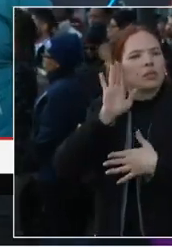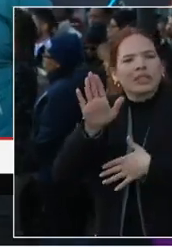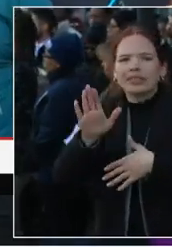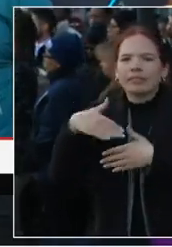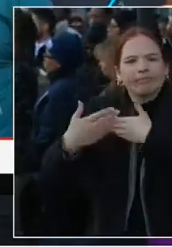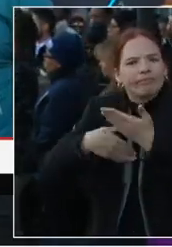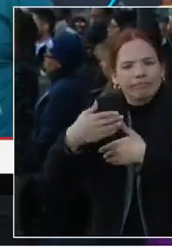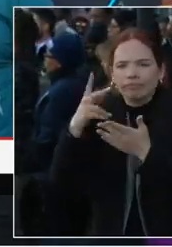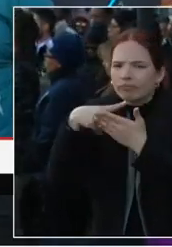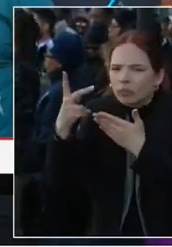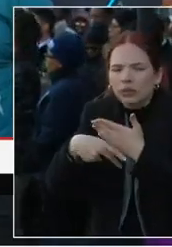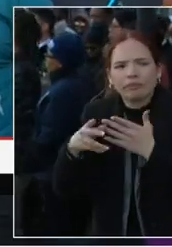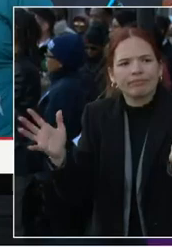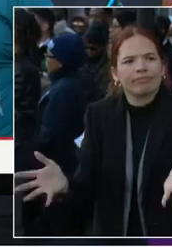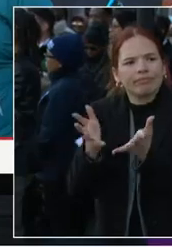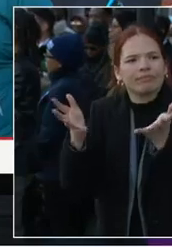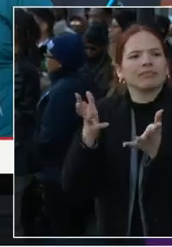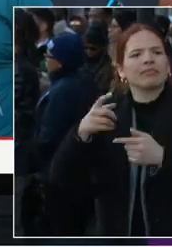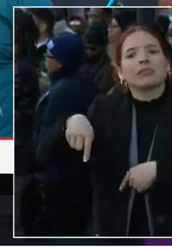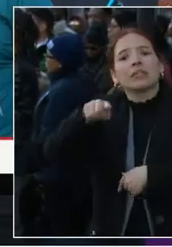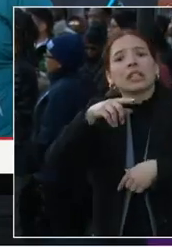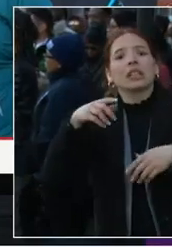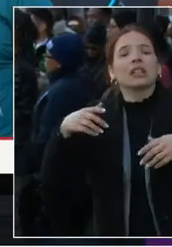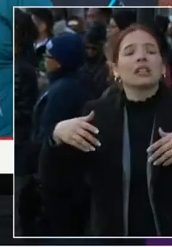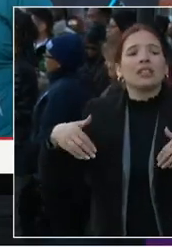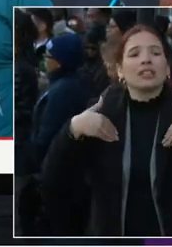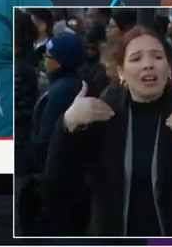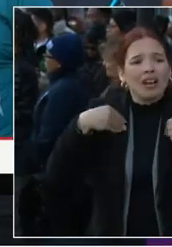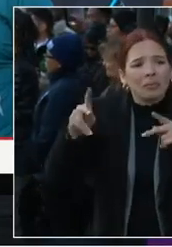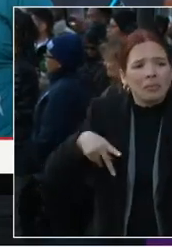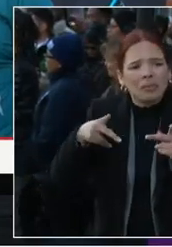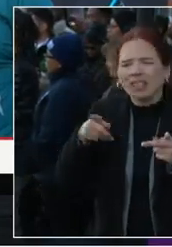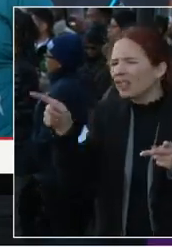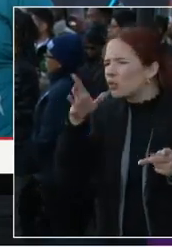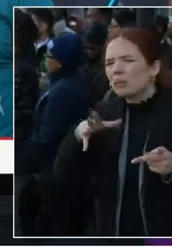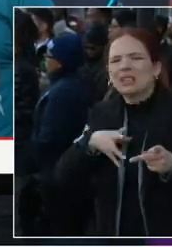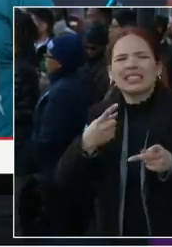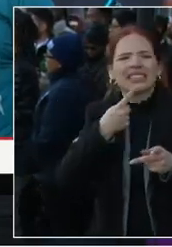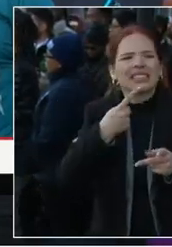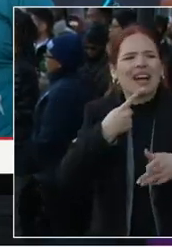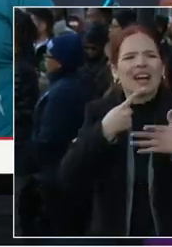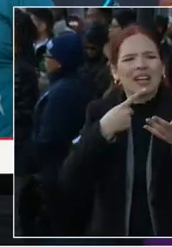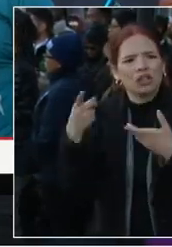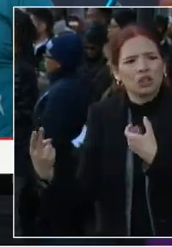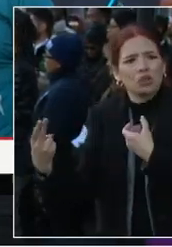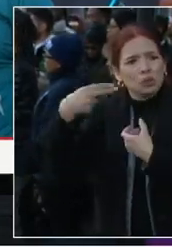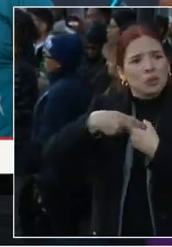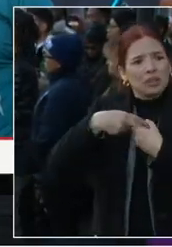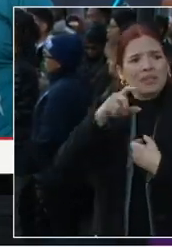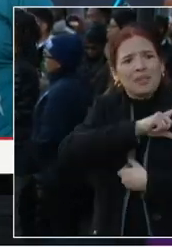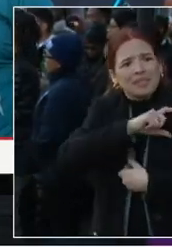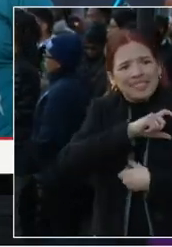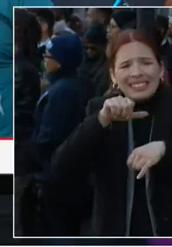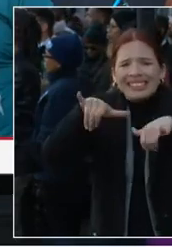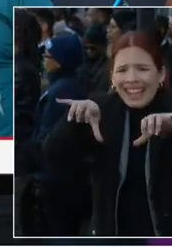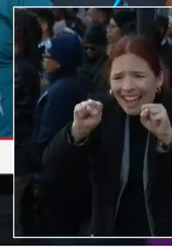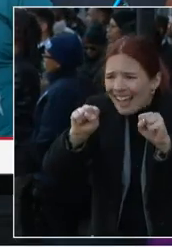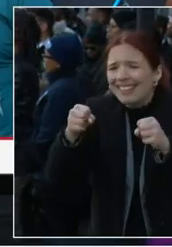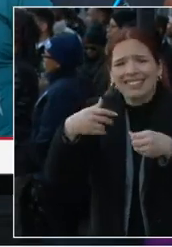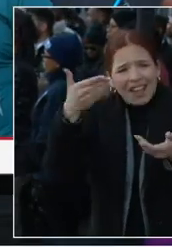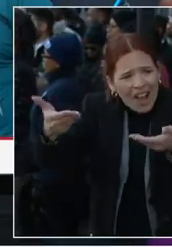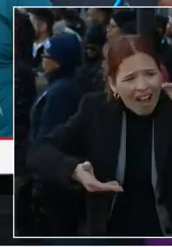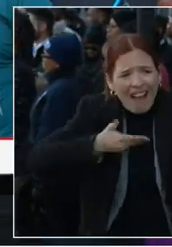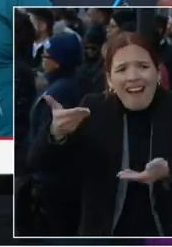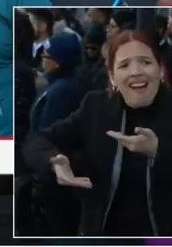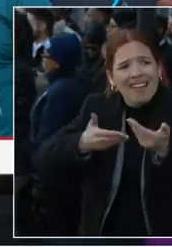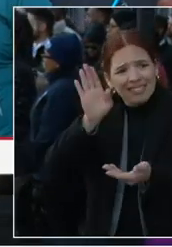young people, the young lady asked me, and Deputy Mayor Pia said, we want you to join our force, and we do. We're hiring, and we want to hire D.C. residents.